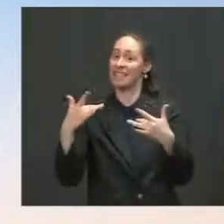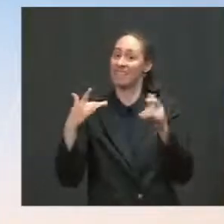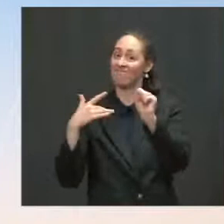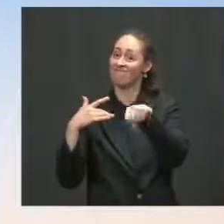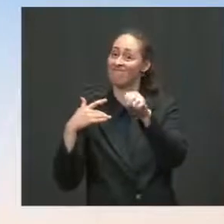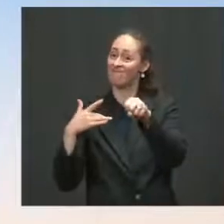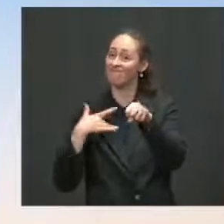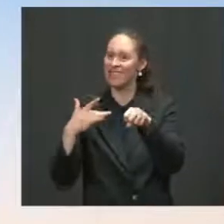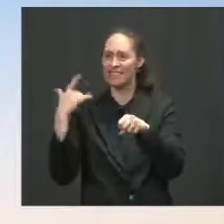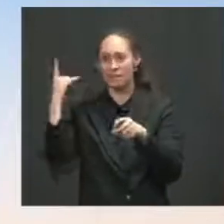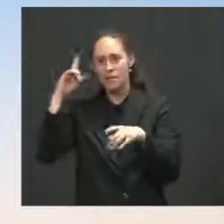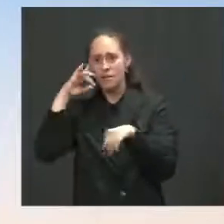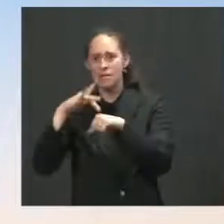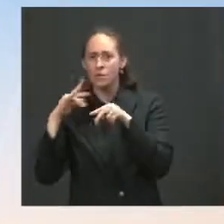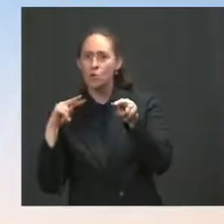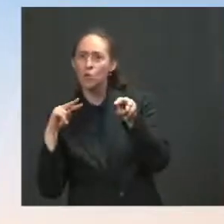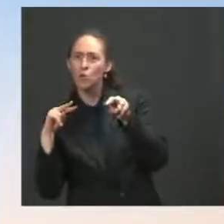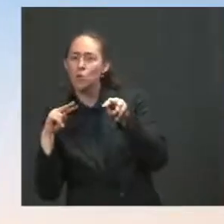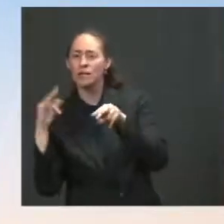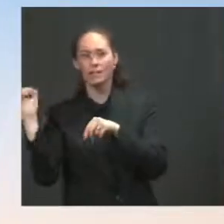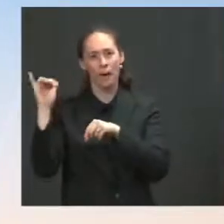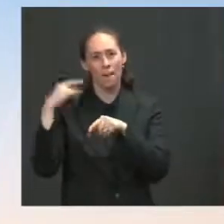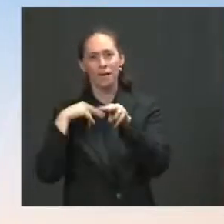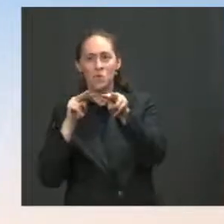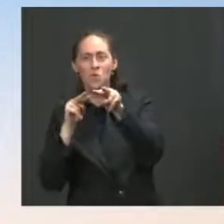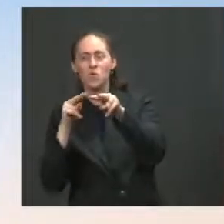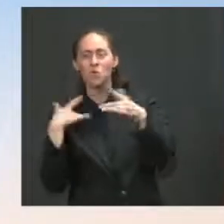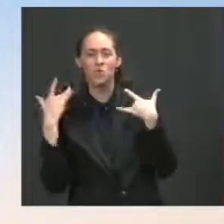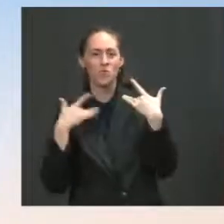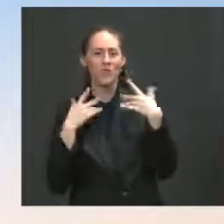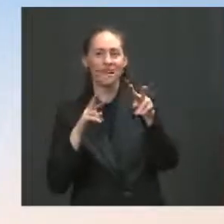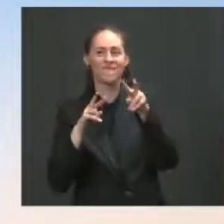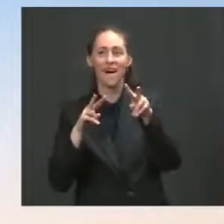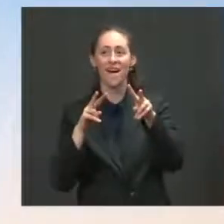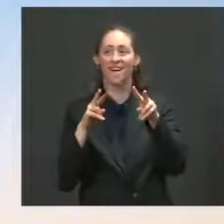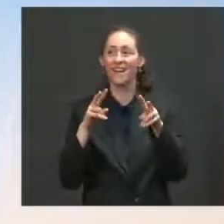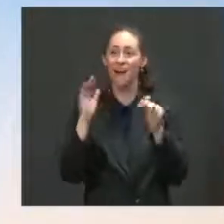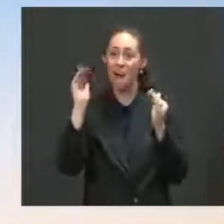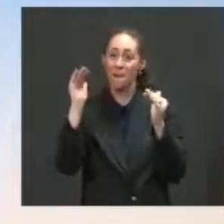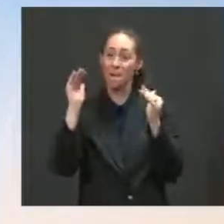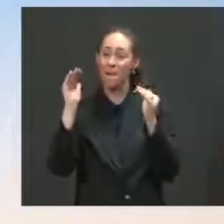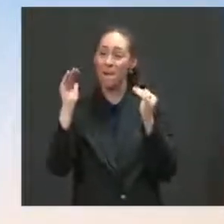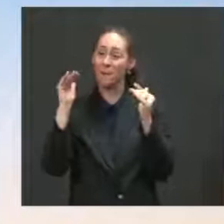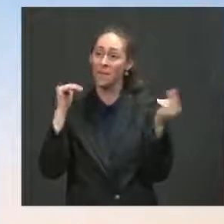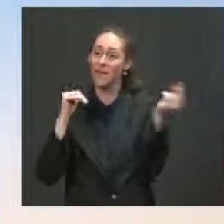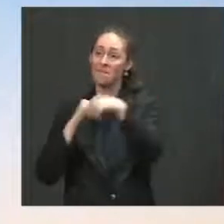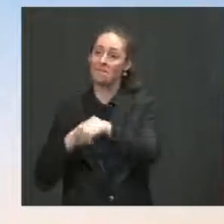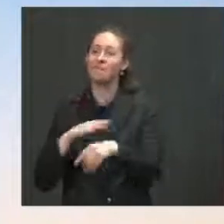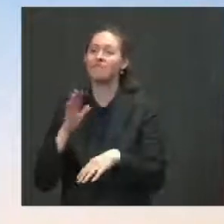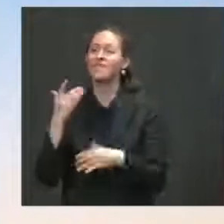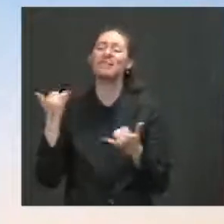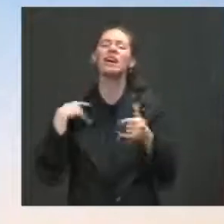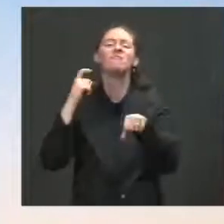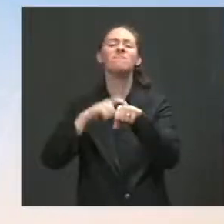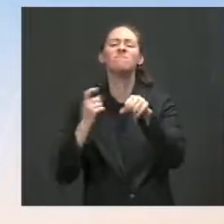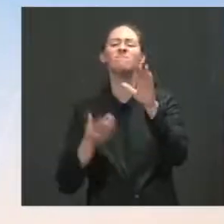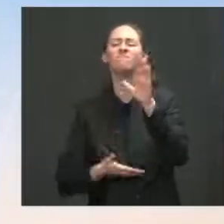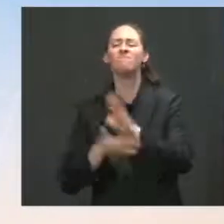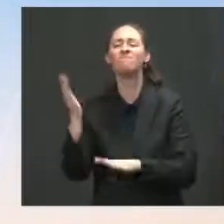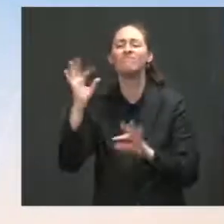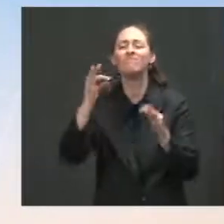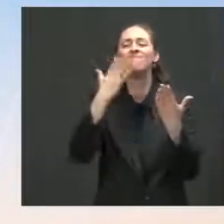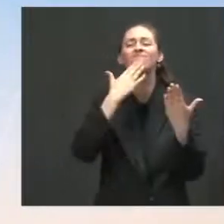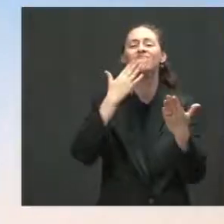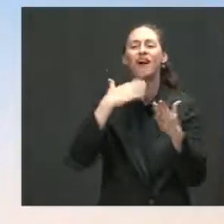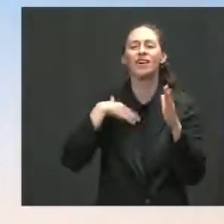I am, if not more, so I expect that there will be an invitation at some point. I think we have to wrap it up to thank you, everyone. Have a great day. See you tomorrow.